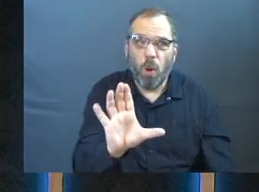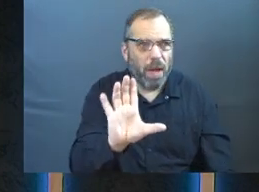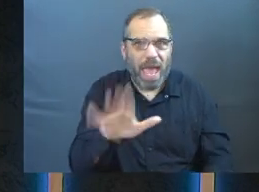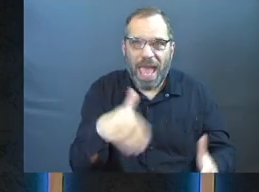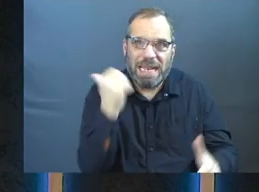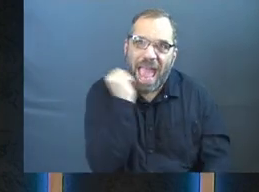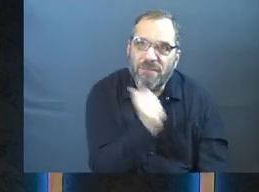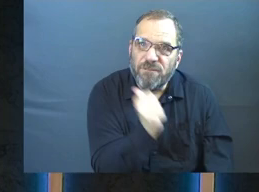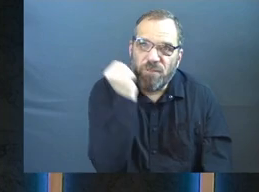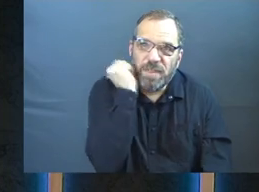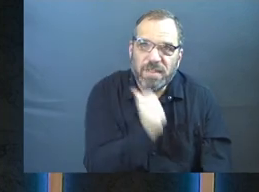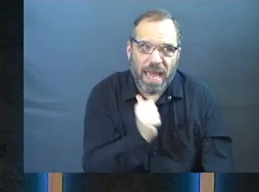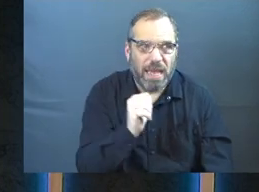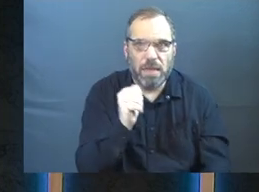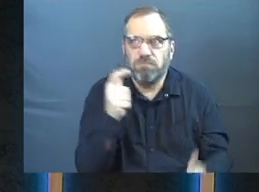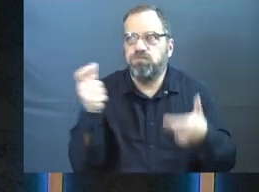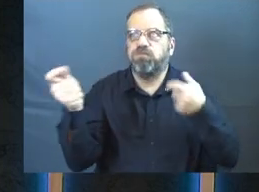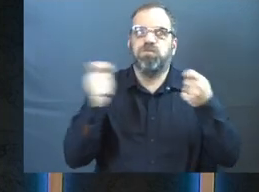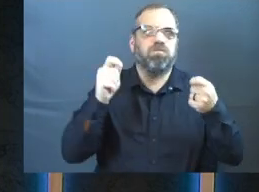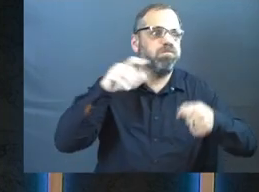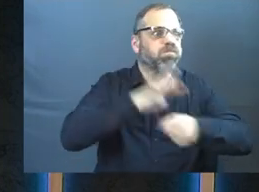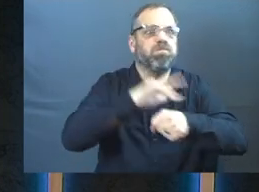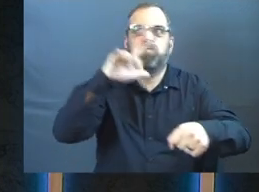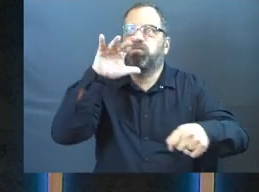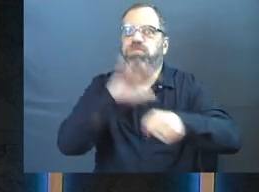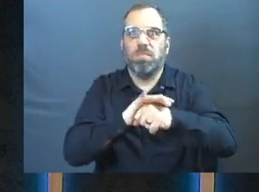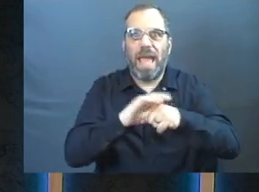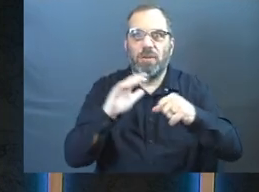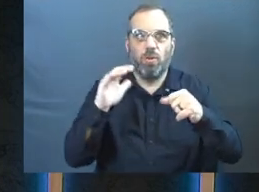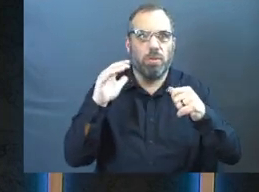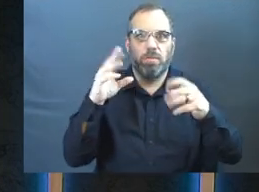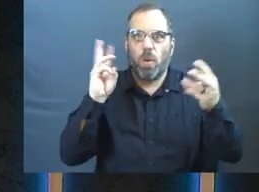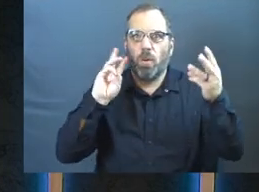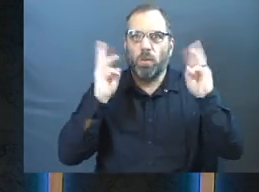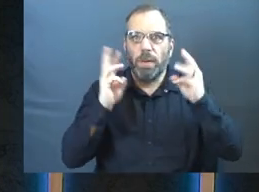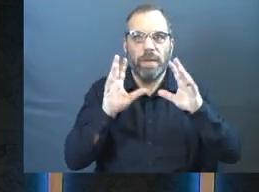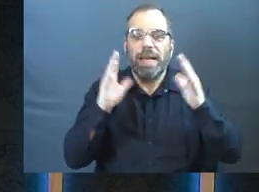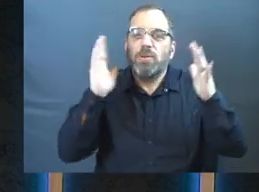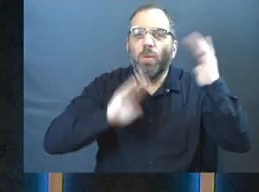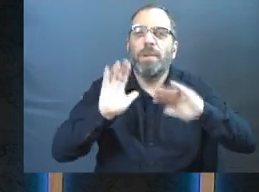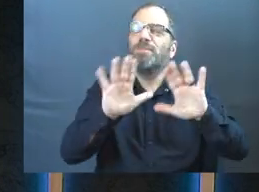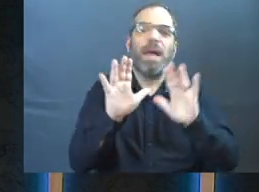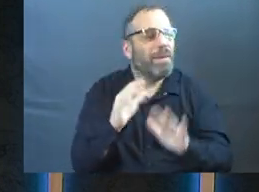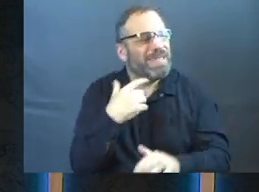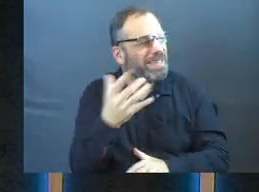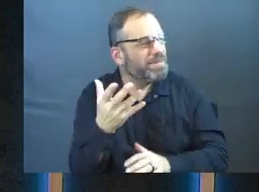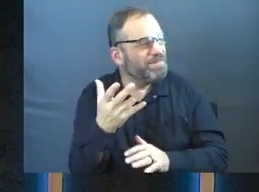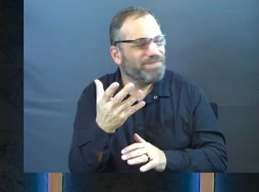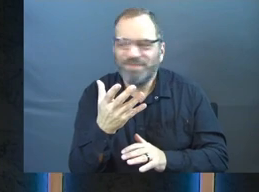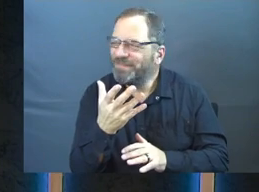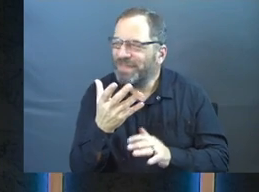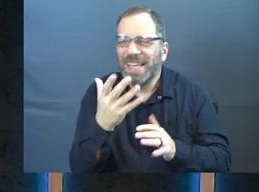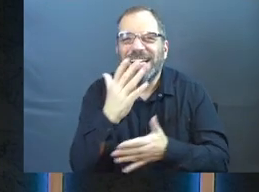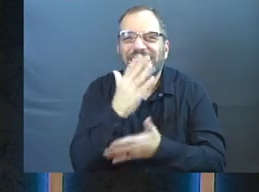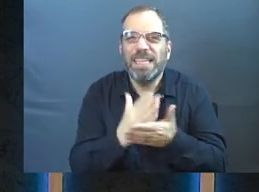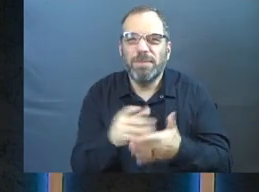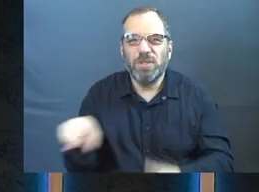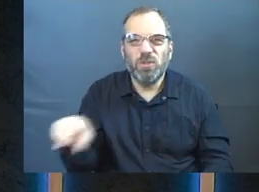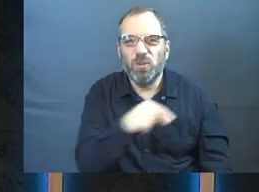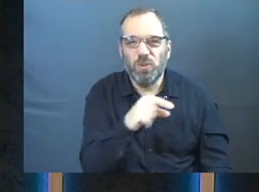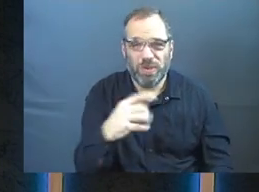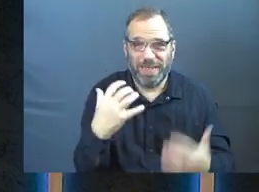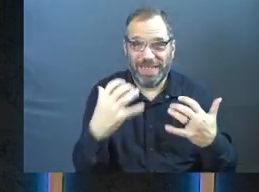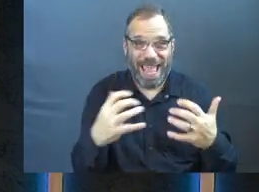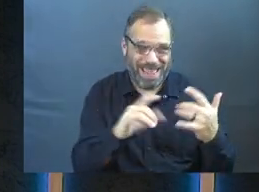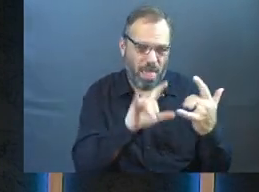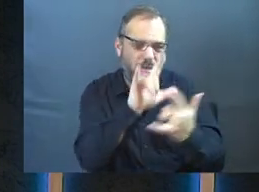every single day that are out of control and that are worrying you. And there's some things I'm going to say to you guys today, and some of you guys are in